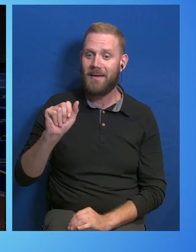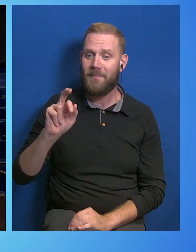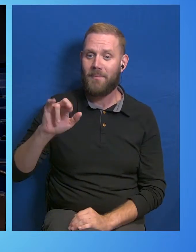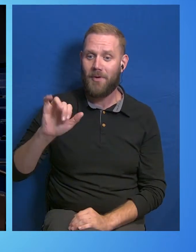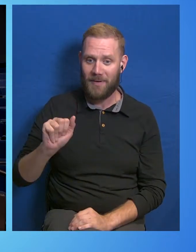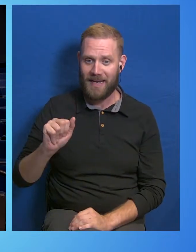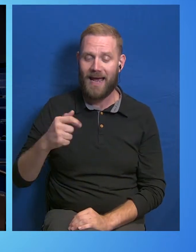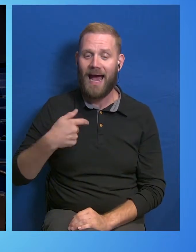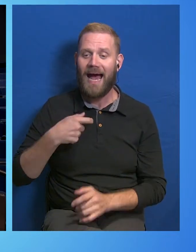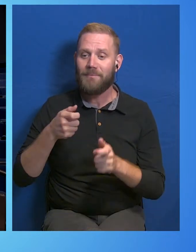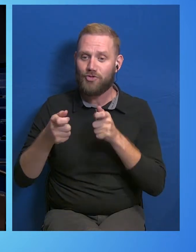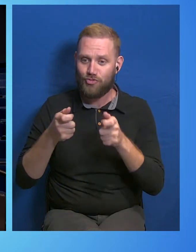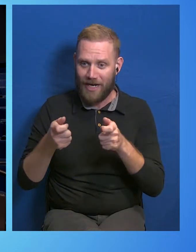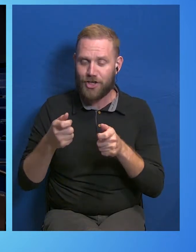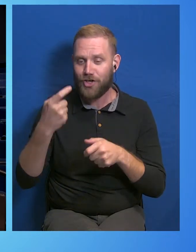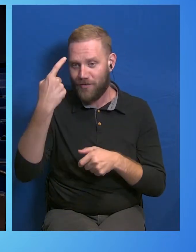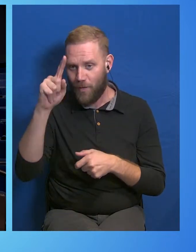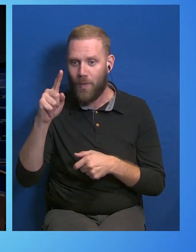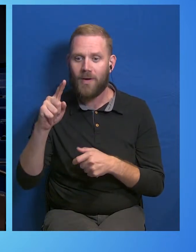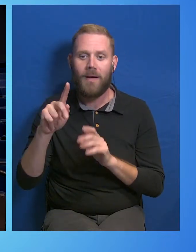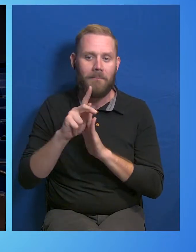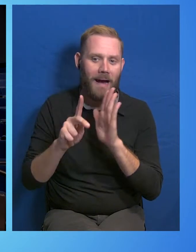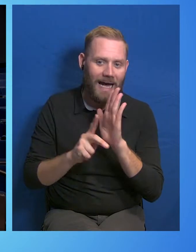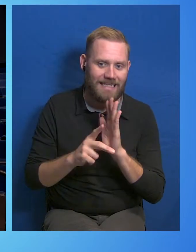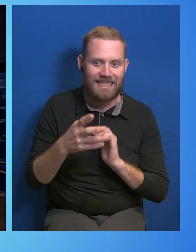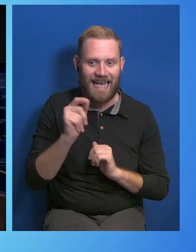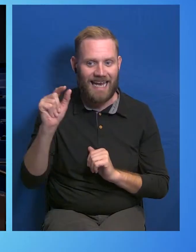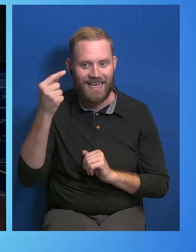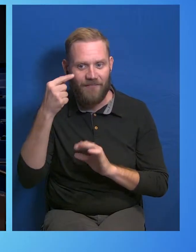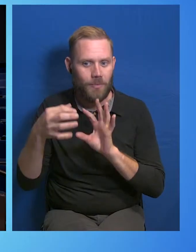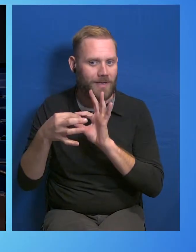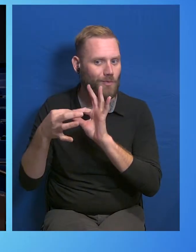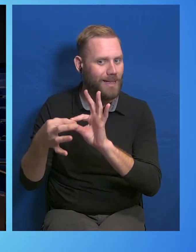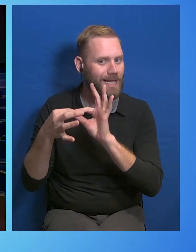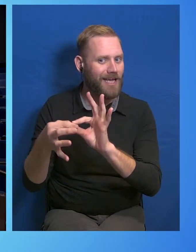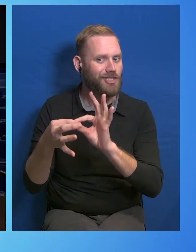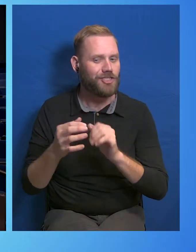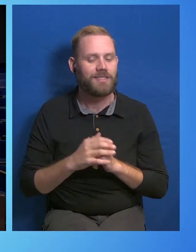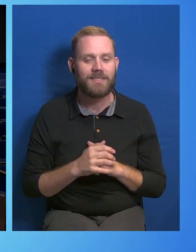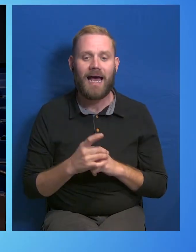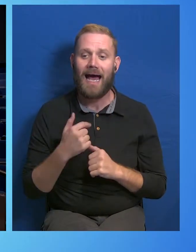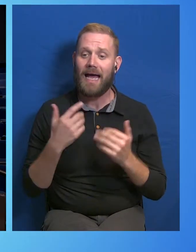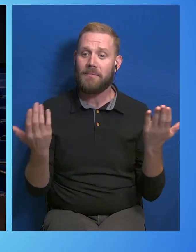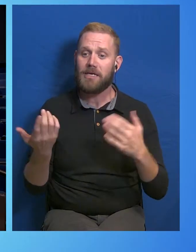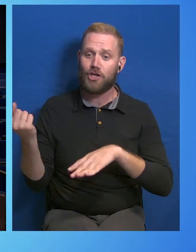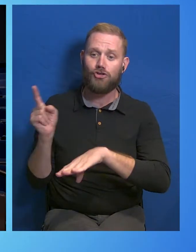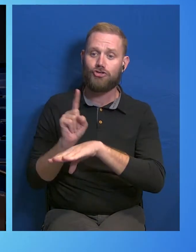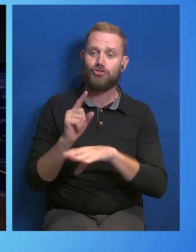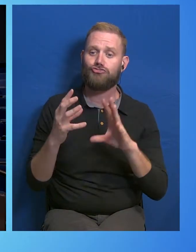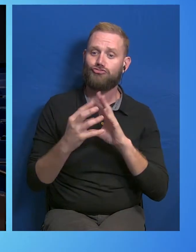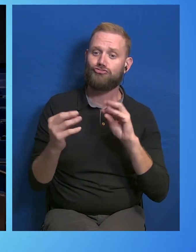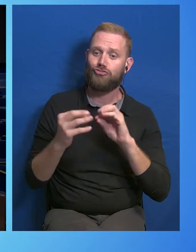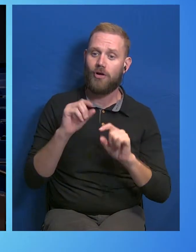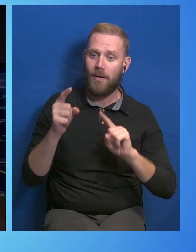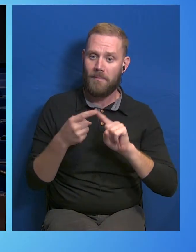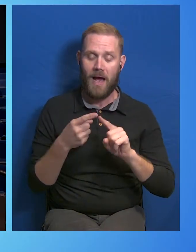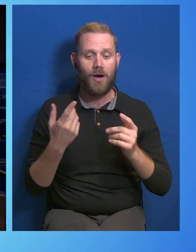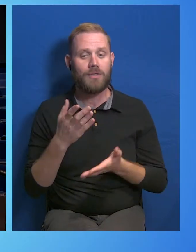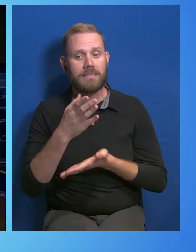of Policy and Government Relations, and I am here to talk to you today about